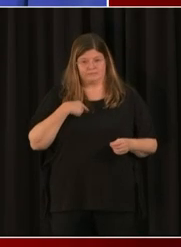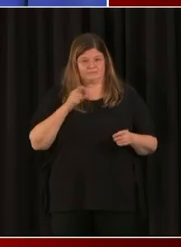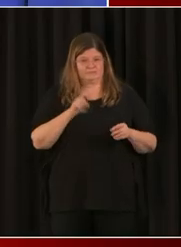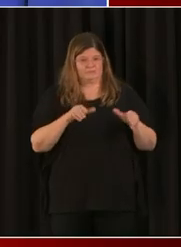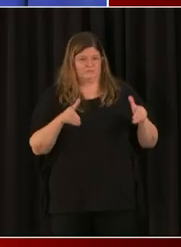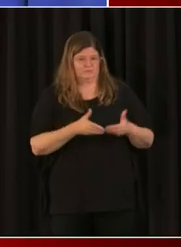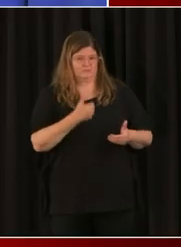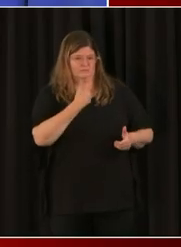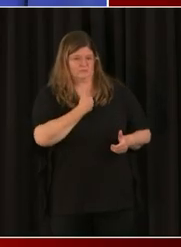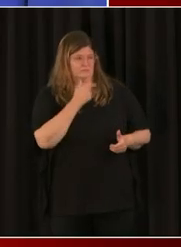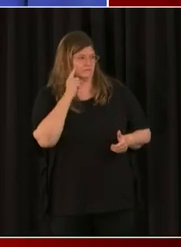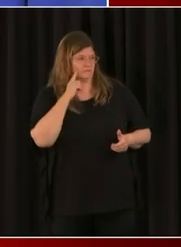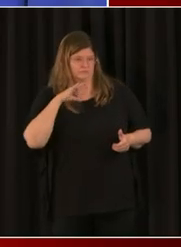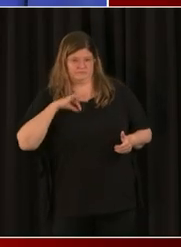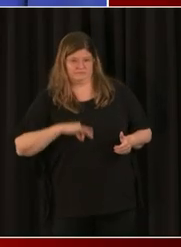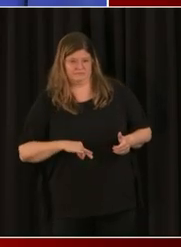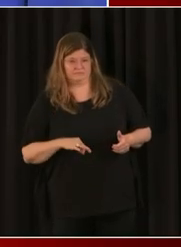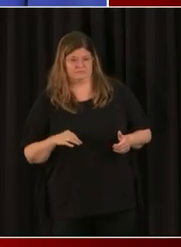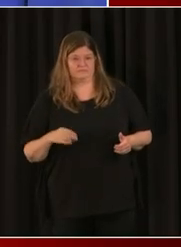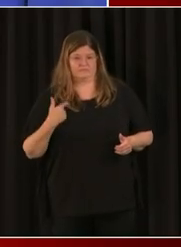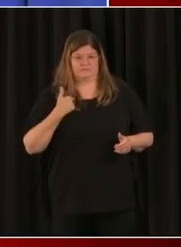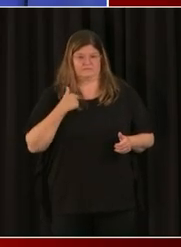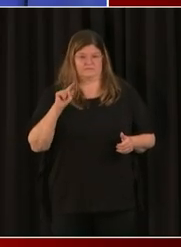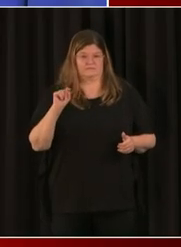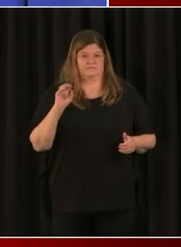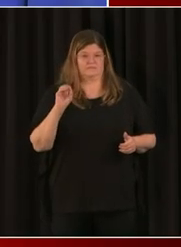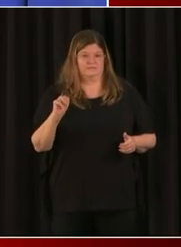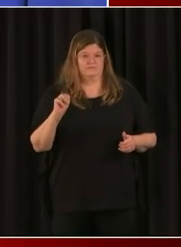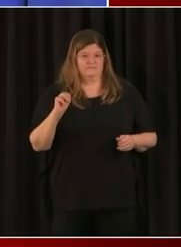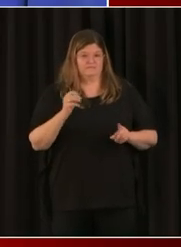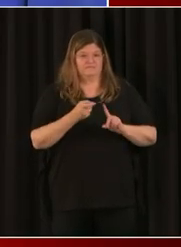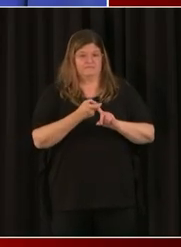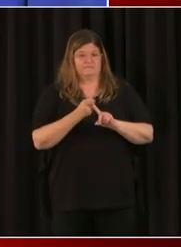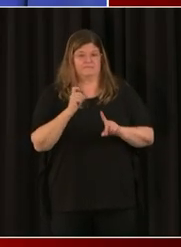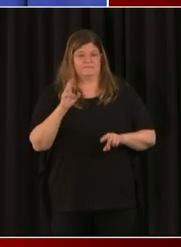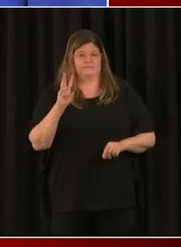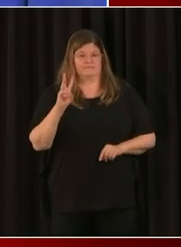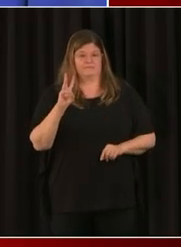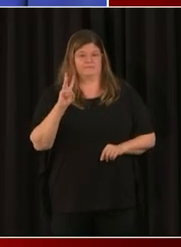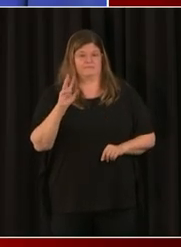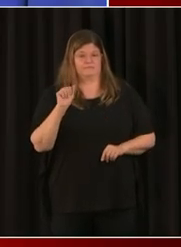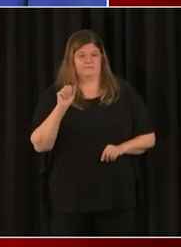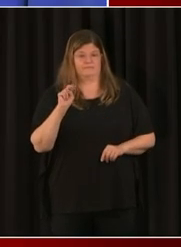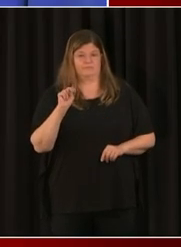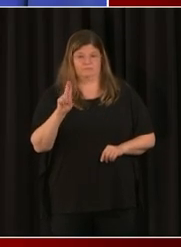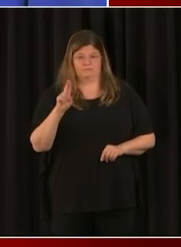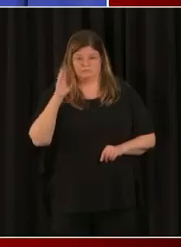for the benefit of the park police. Tom Sherwood from WAMU's Politics Hour with Kojo Namdi.